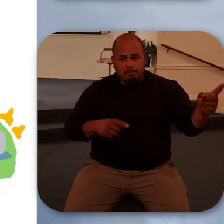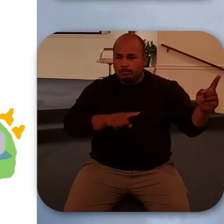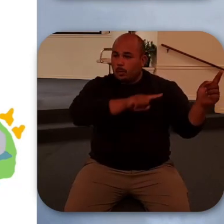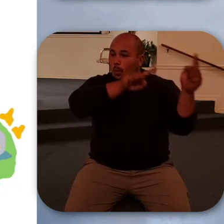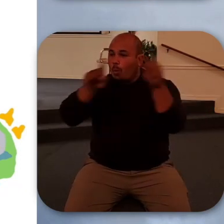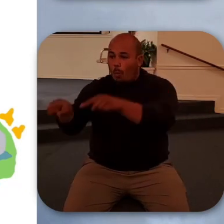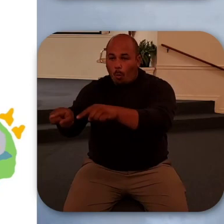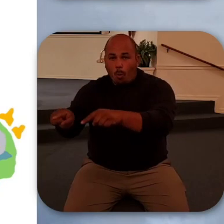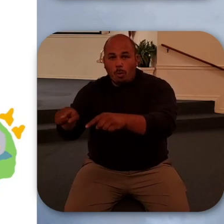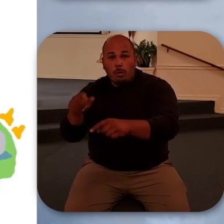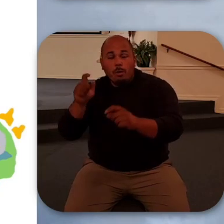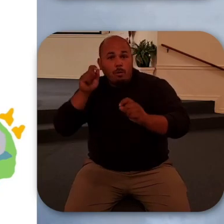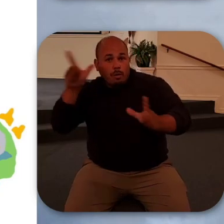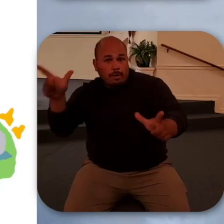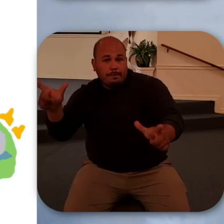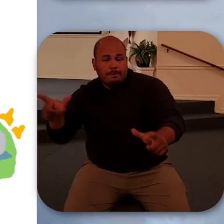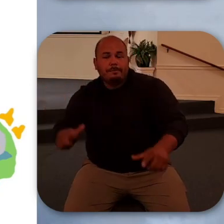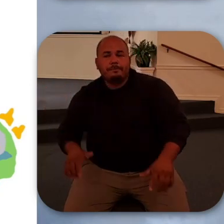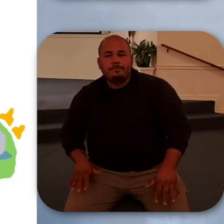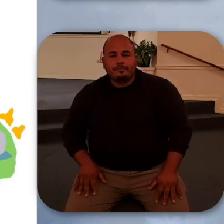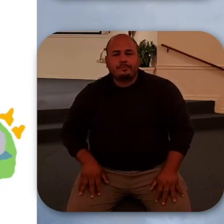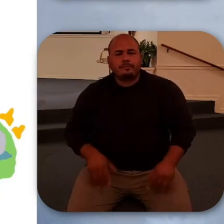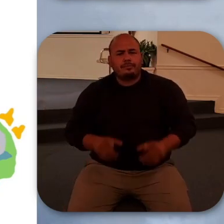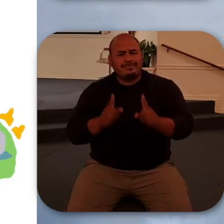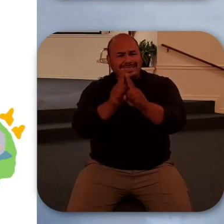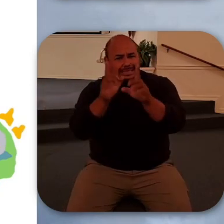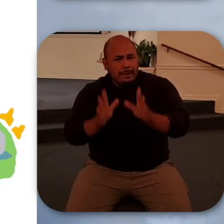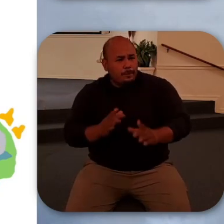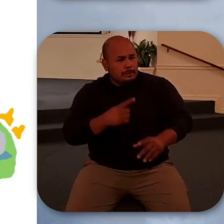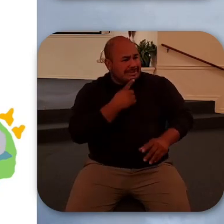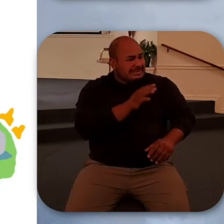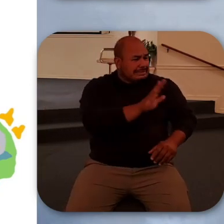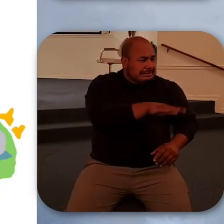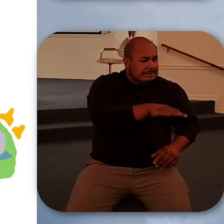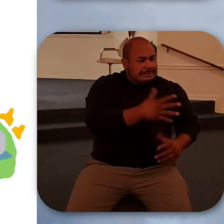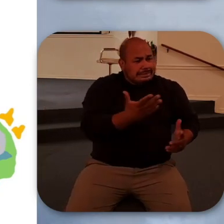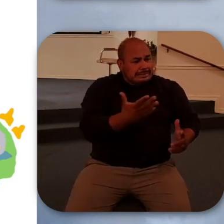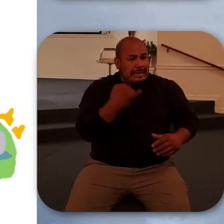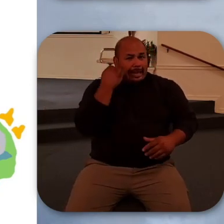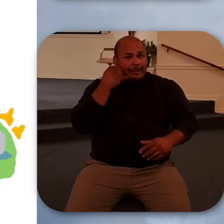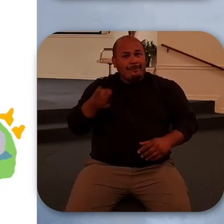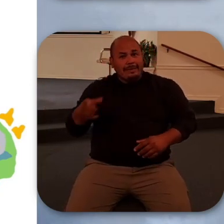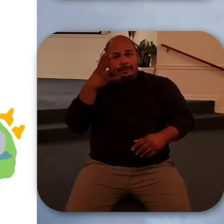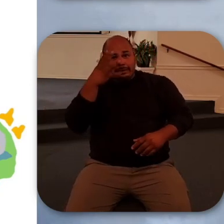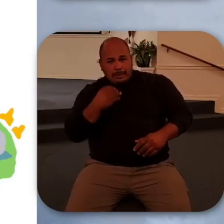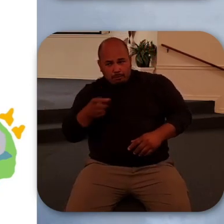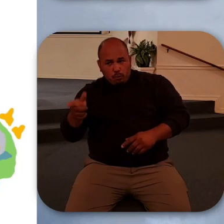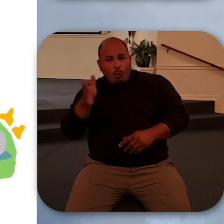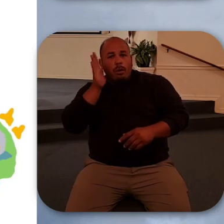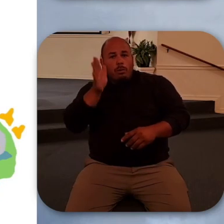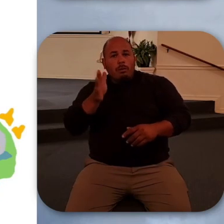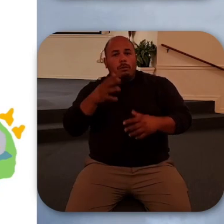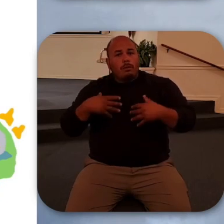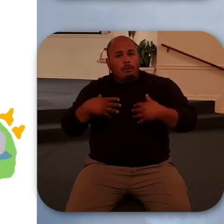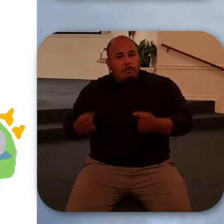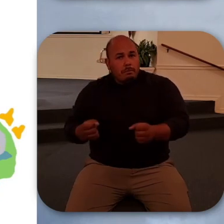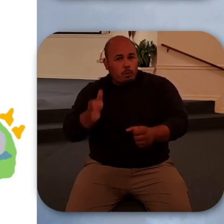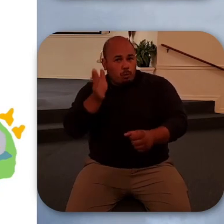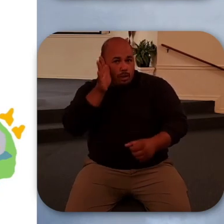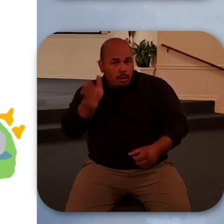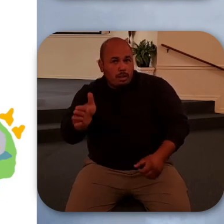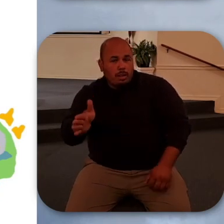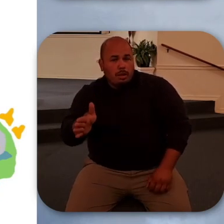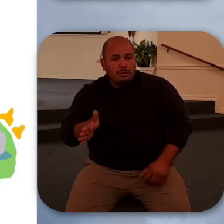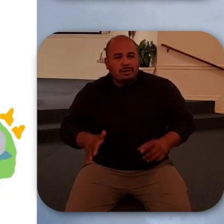up. His disciples replied, Lord, if he sleeps, he will get better. Jesus had been